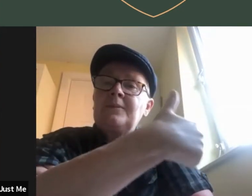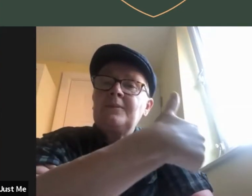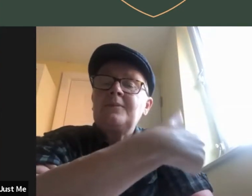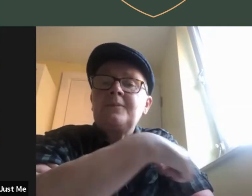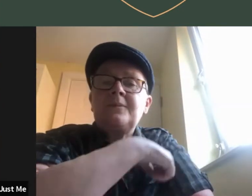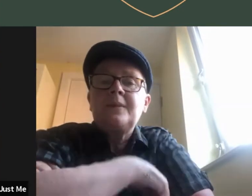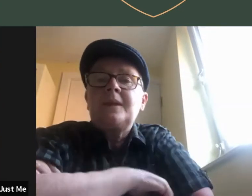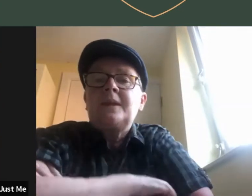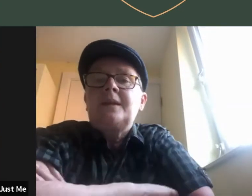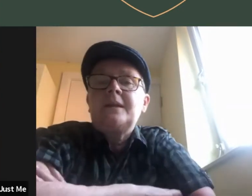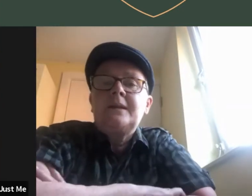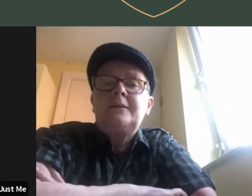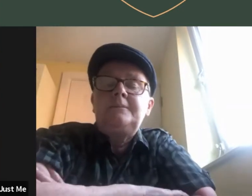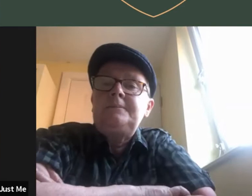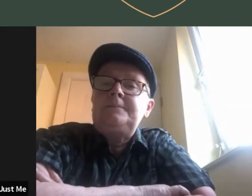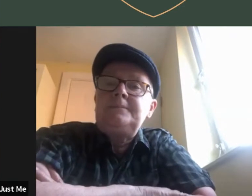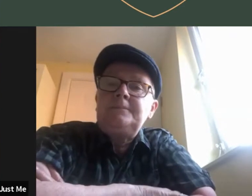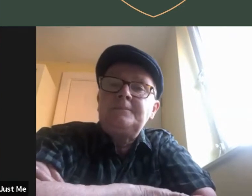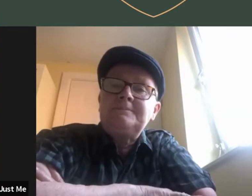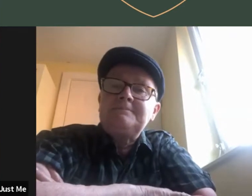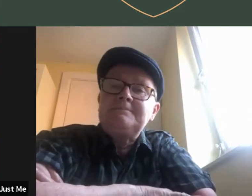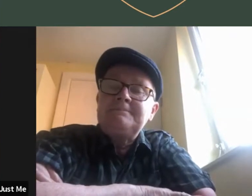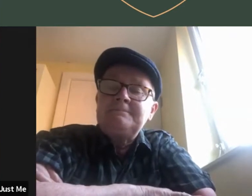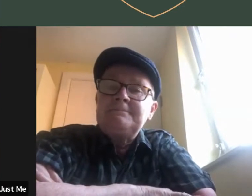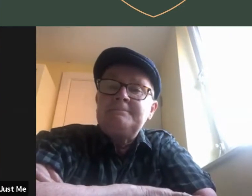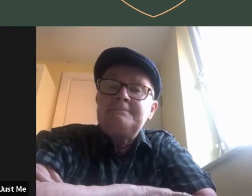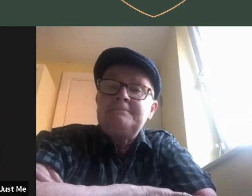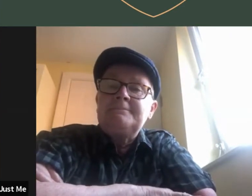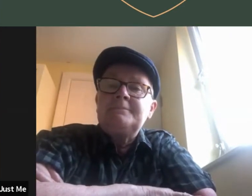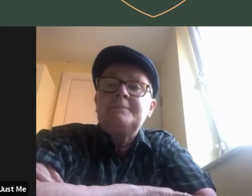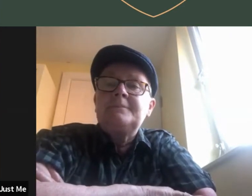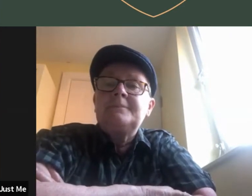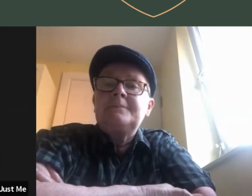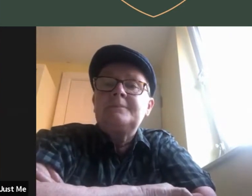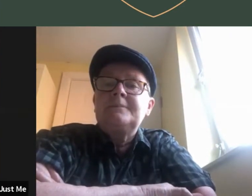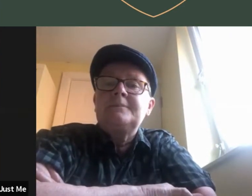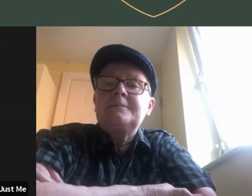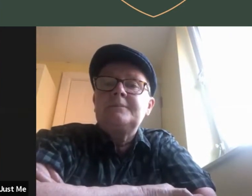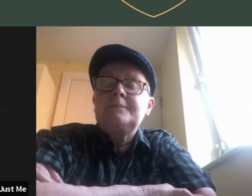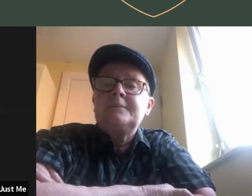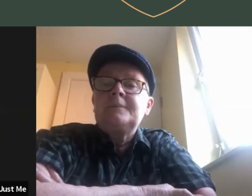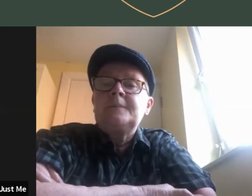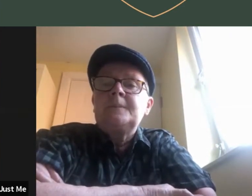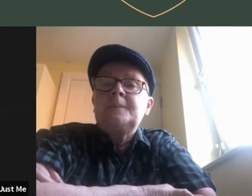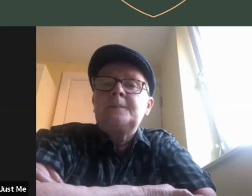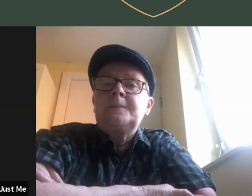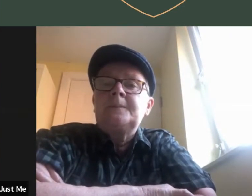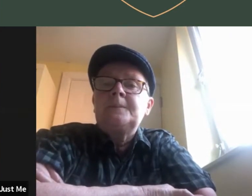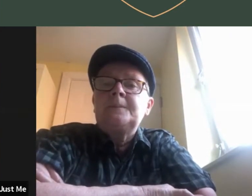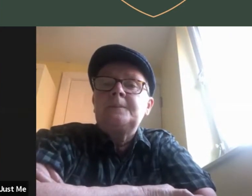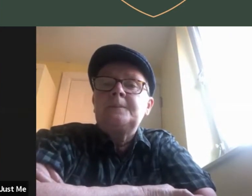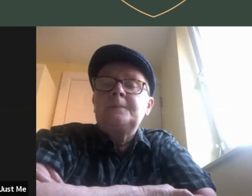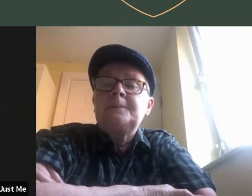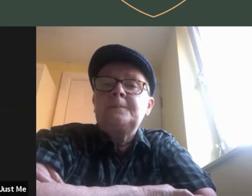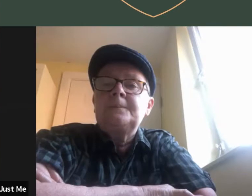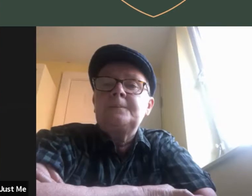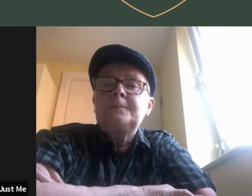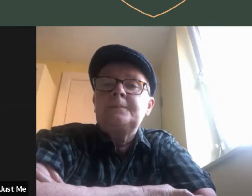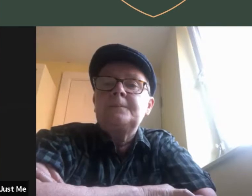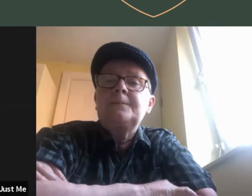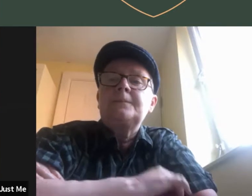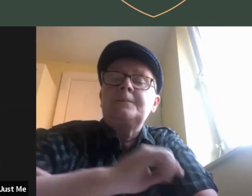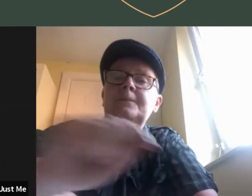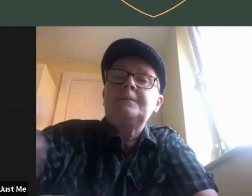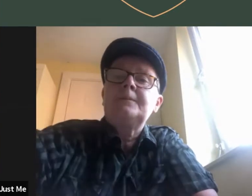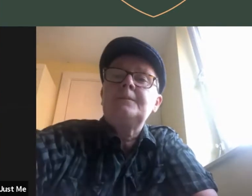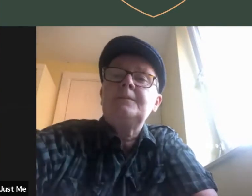Brilliant. Okay, so pleased to meet you all. I'm really interested that lots of people have turned up. So I'm Natalya, I'm 40, and I grew